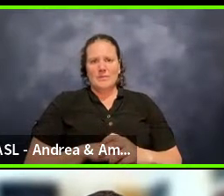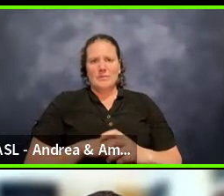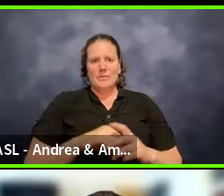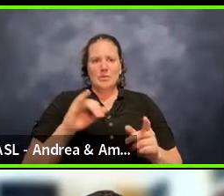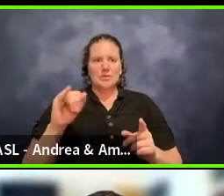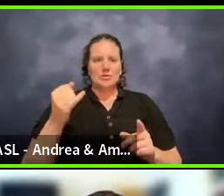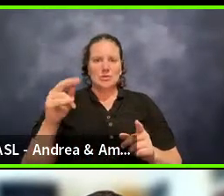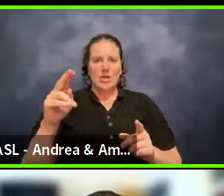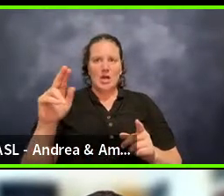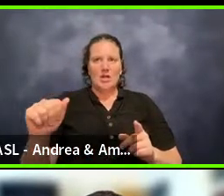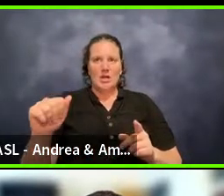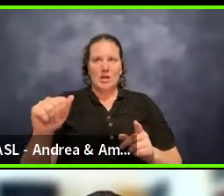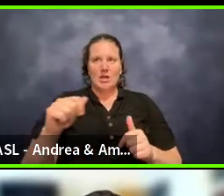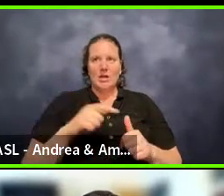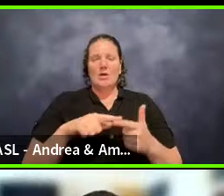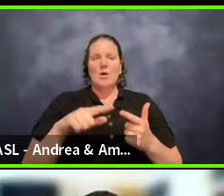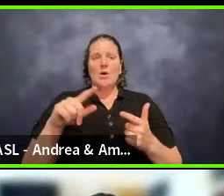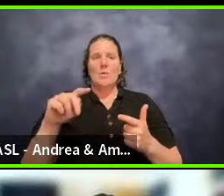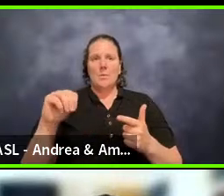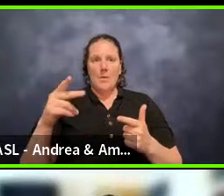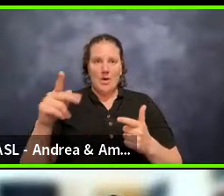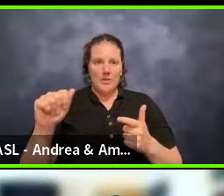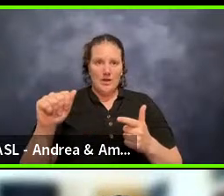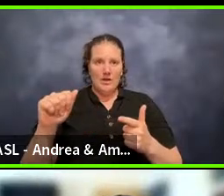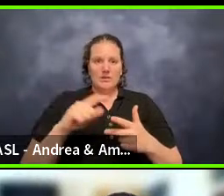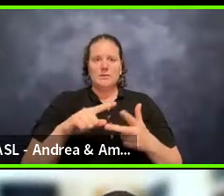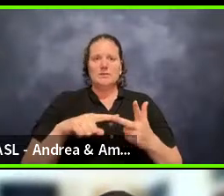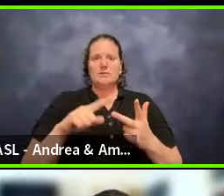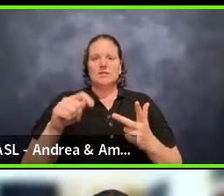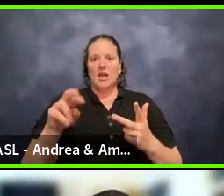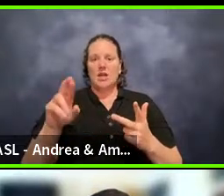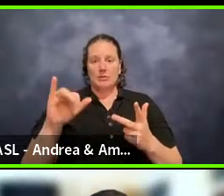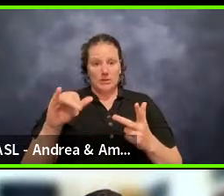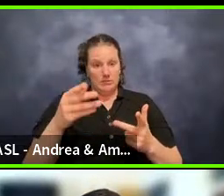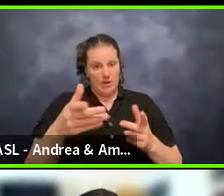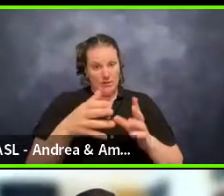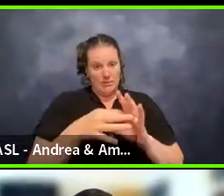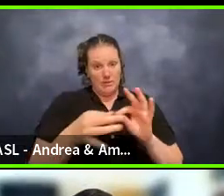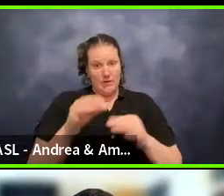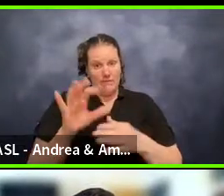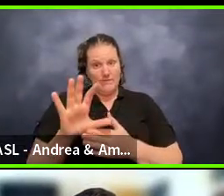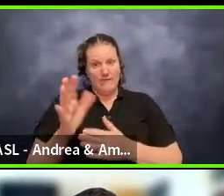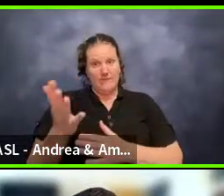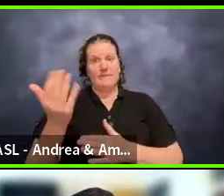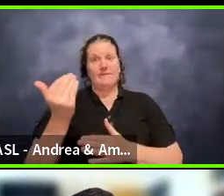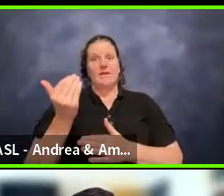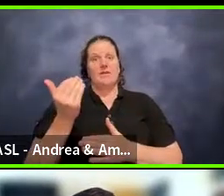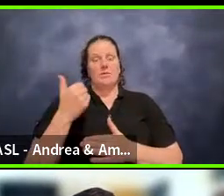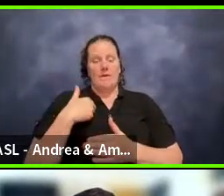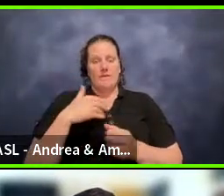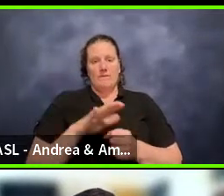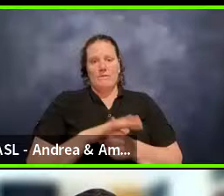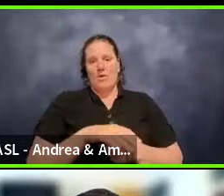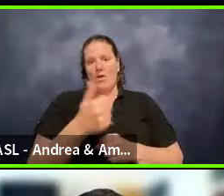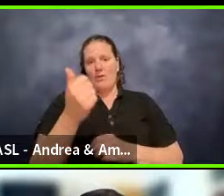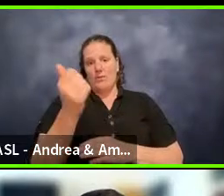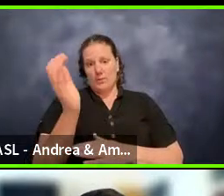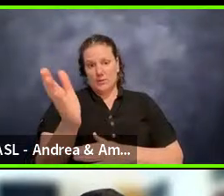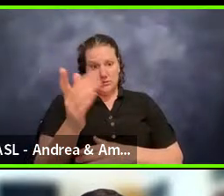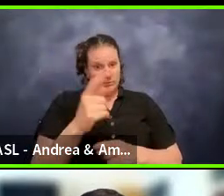Jana, and then Martha, and then Zachary. I do want to mention it's 5:15 and we have a whole nother presentation,